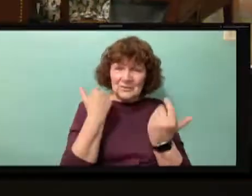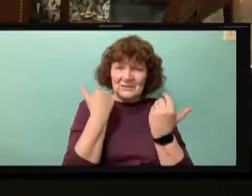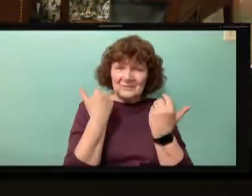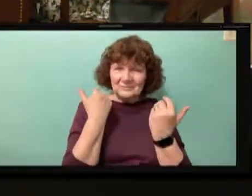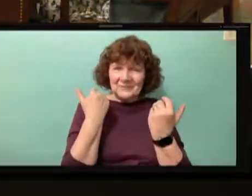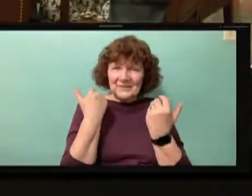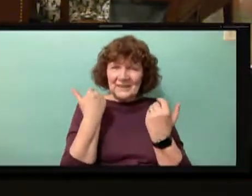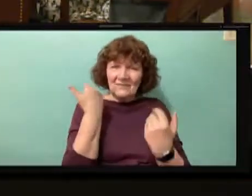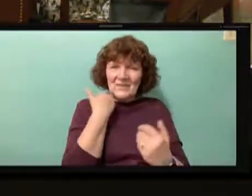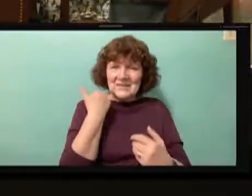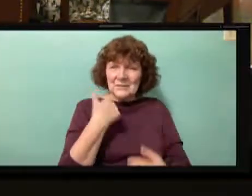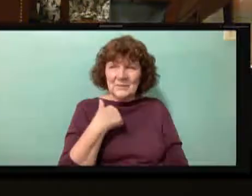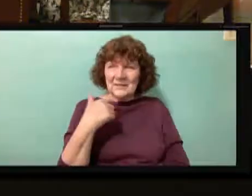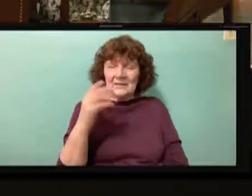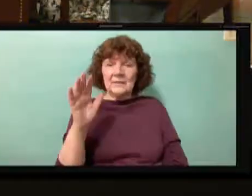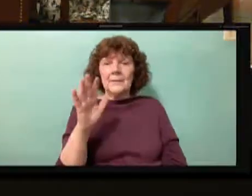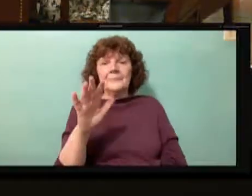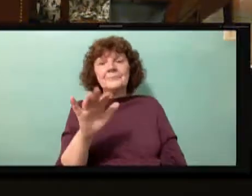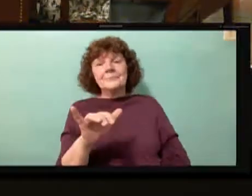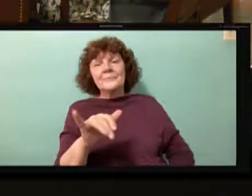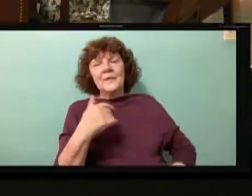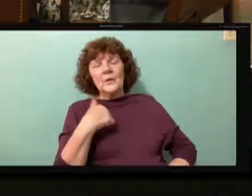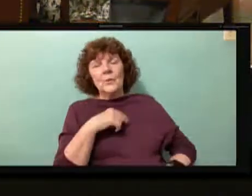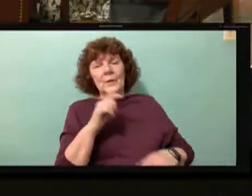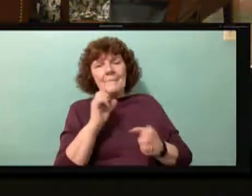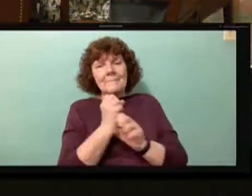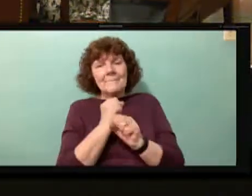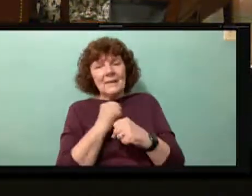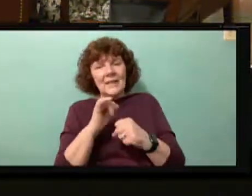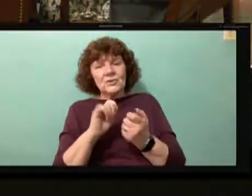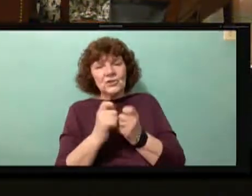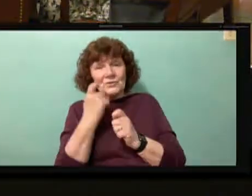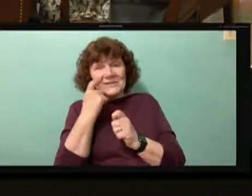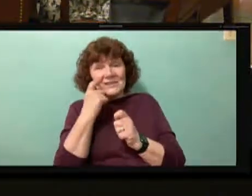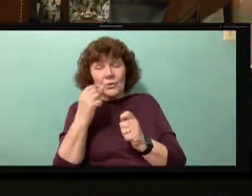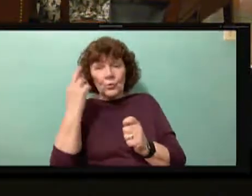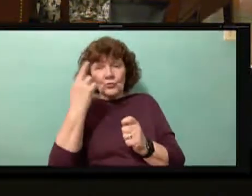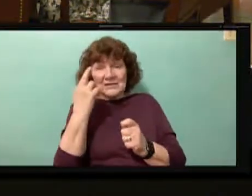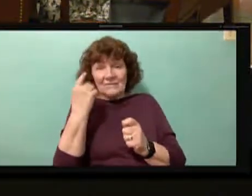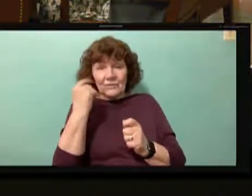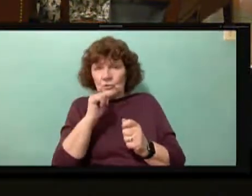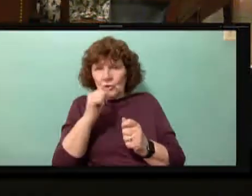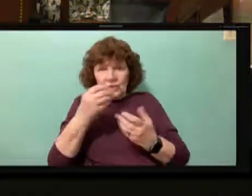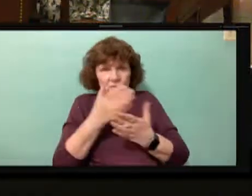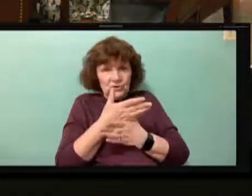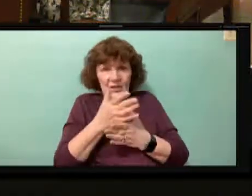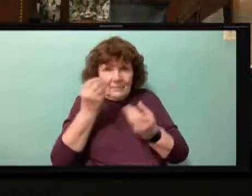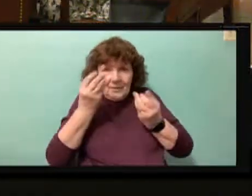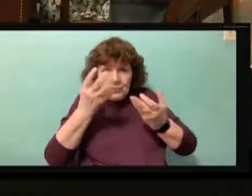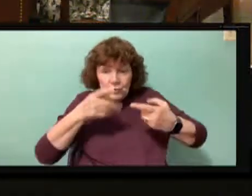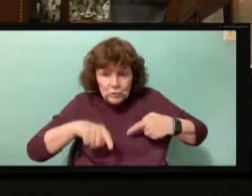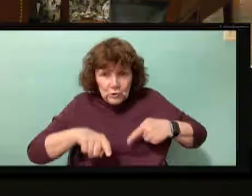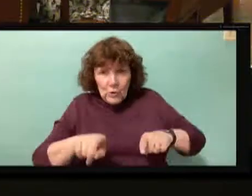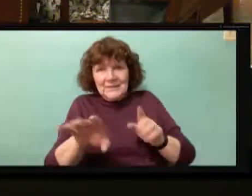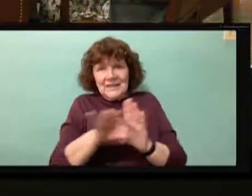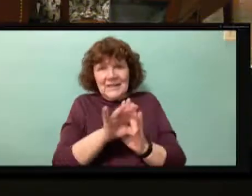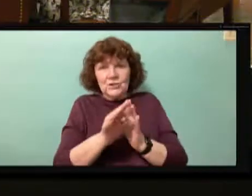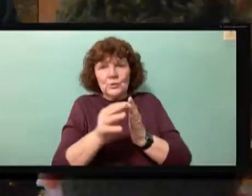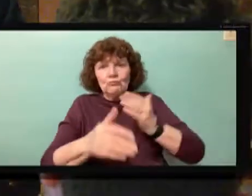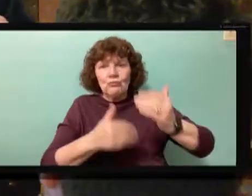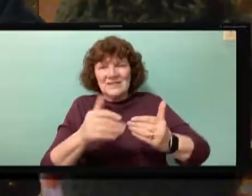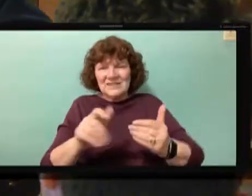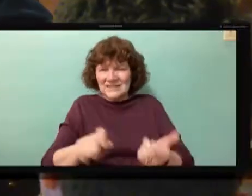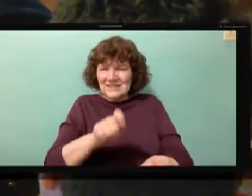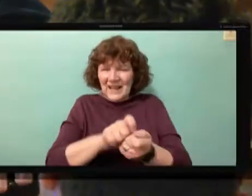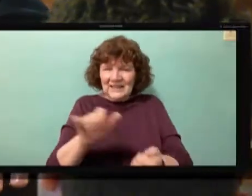So the rationale for not sharing that information during the selection process is exactly as Jen has stated, to